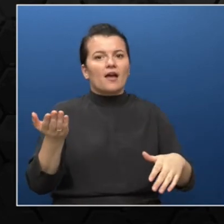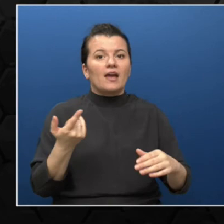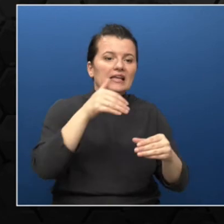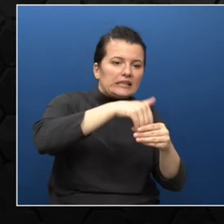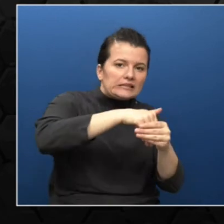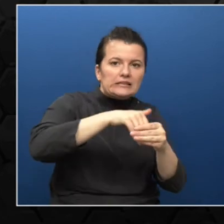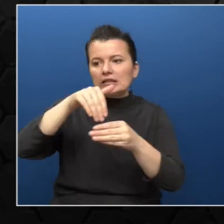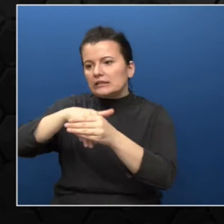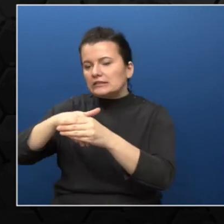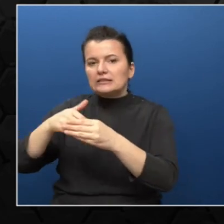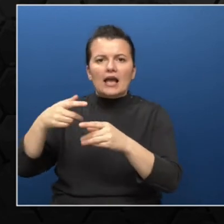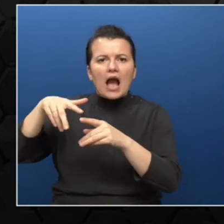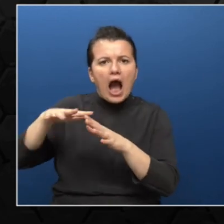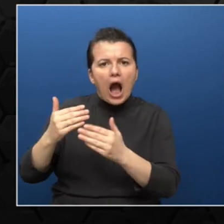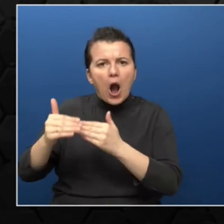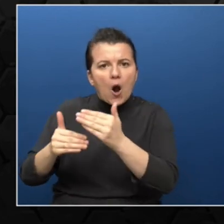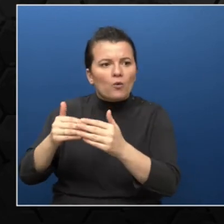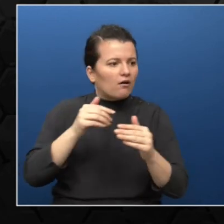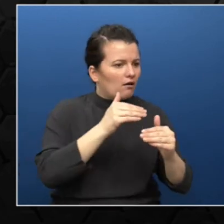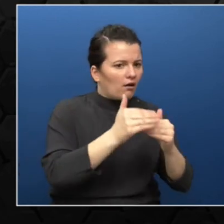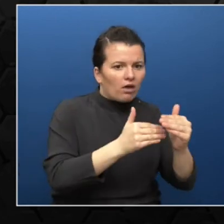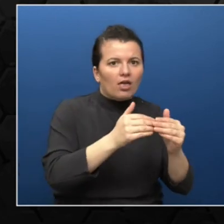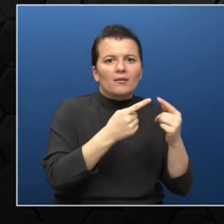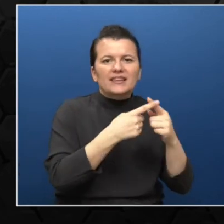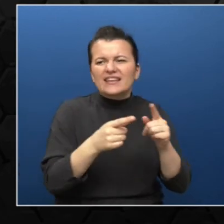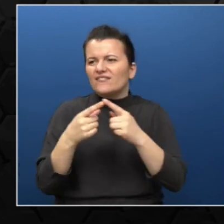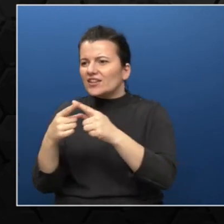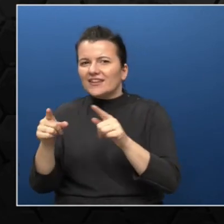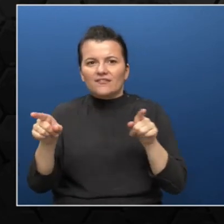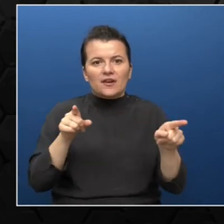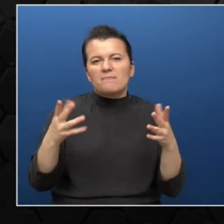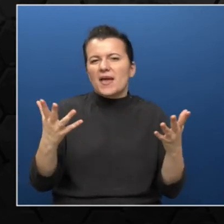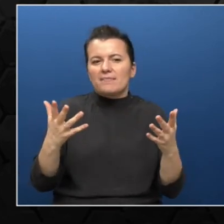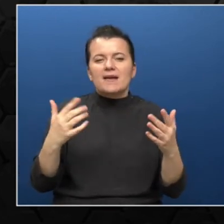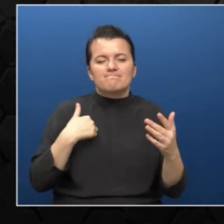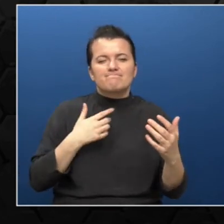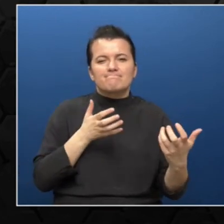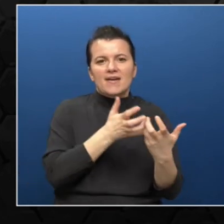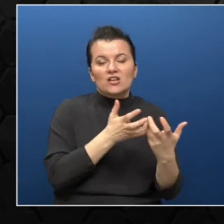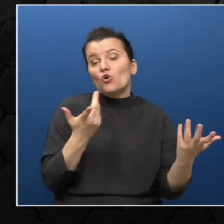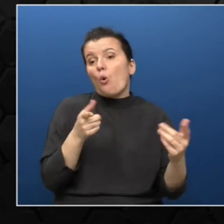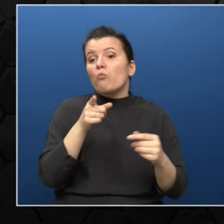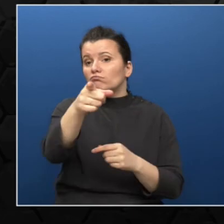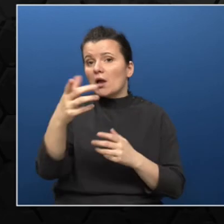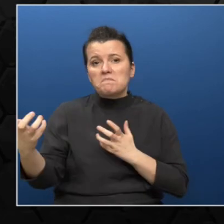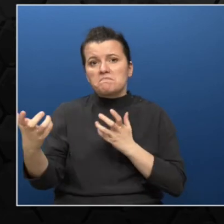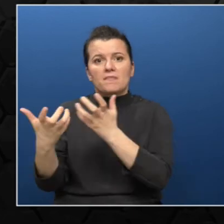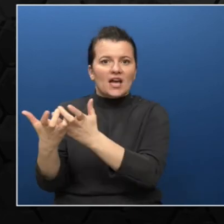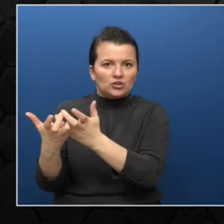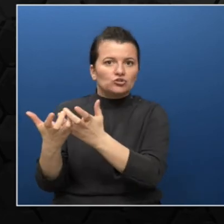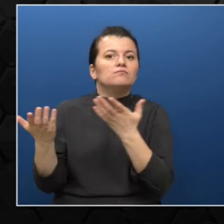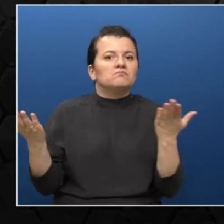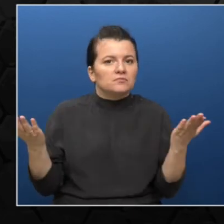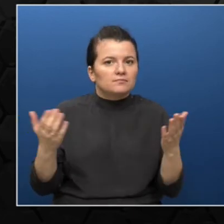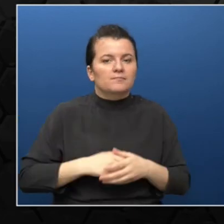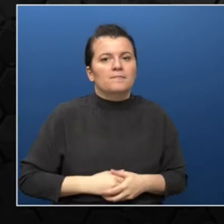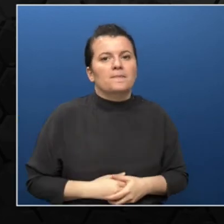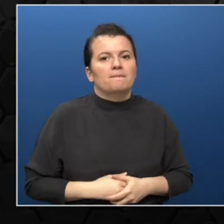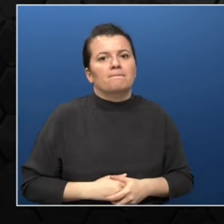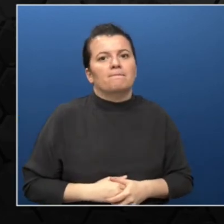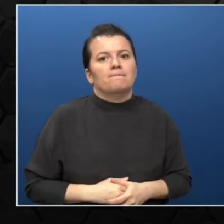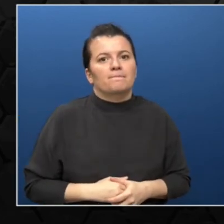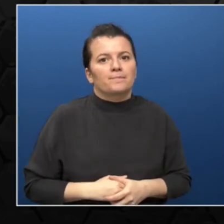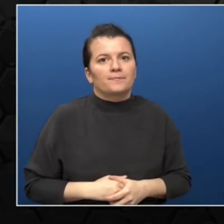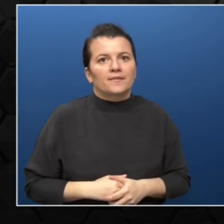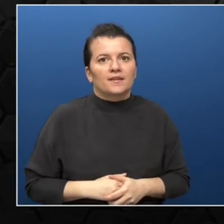And then the second point I want to make is that there is a stark difference in the sense that Lobe is first